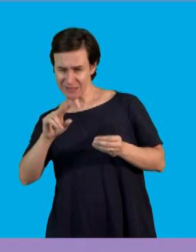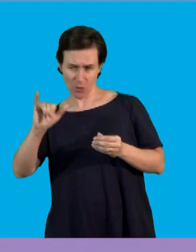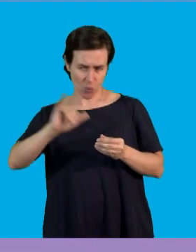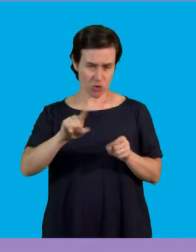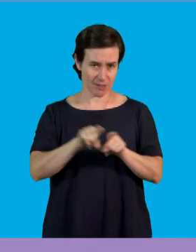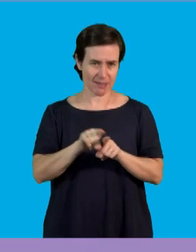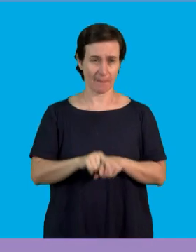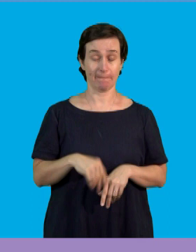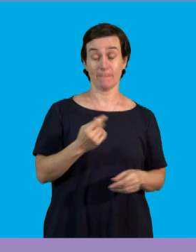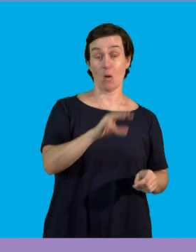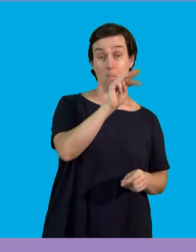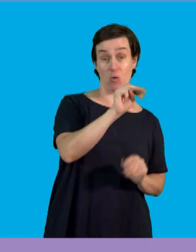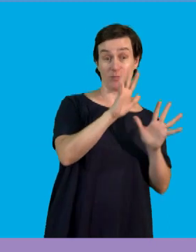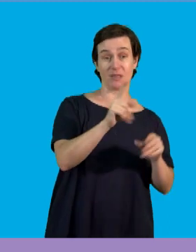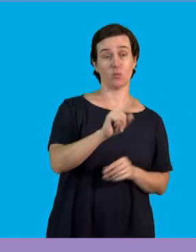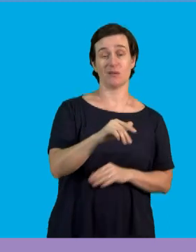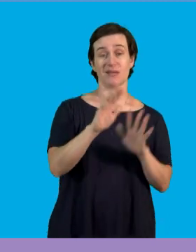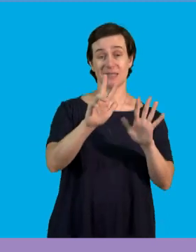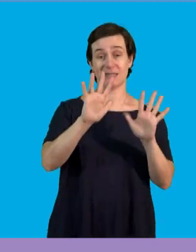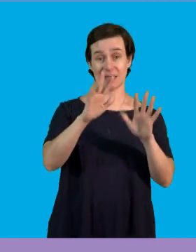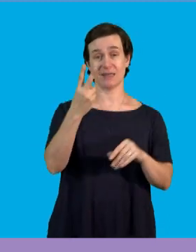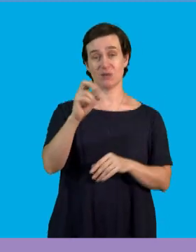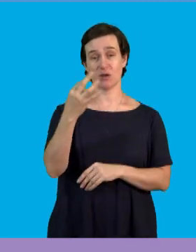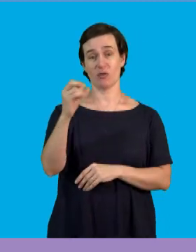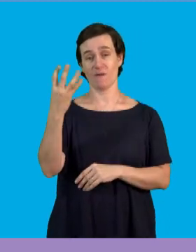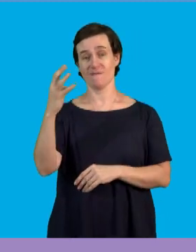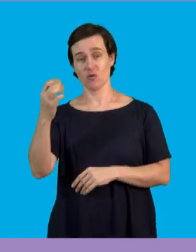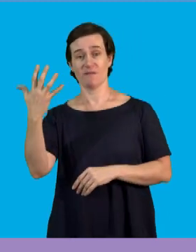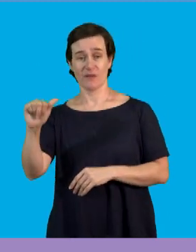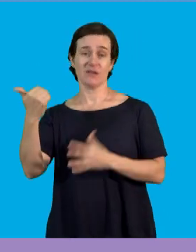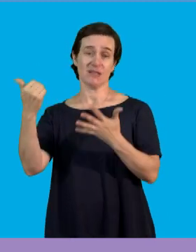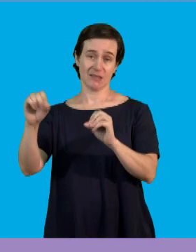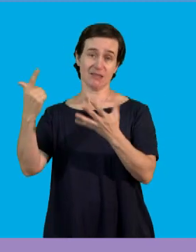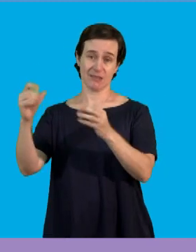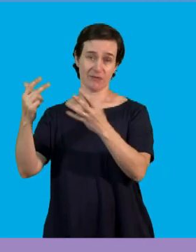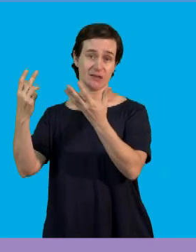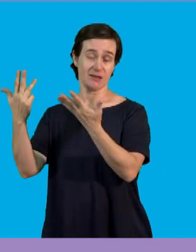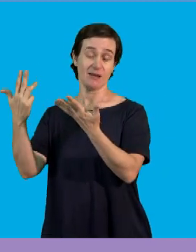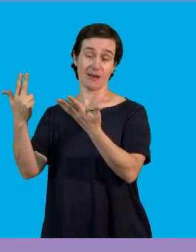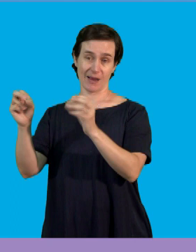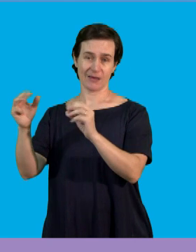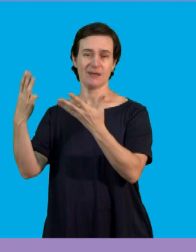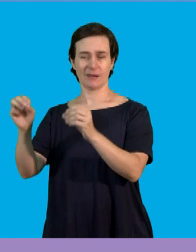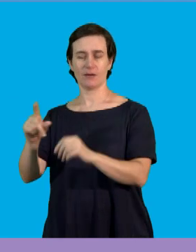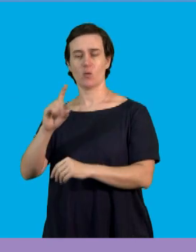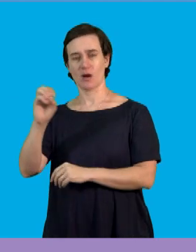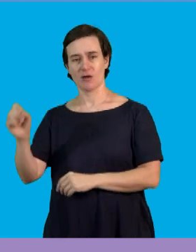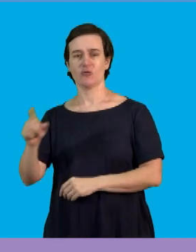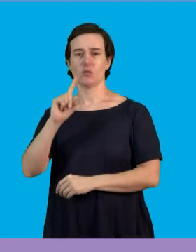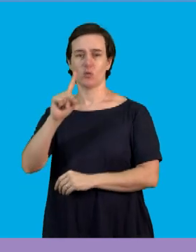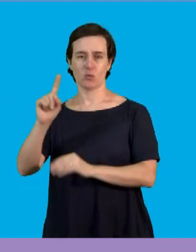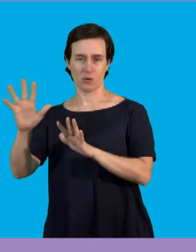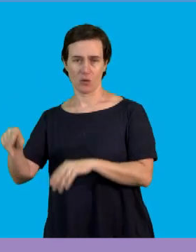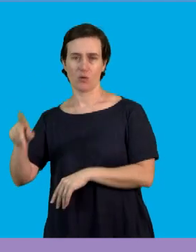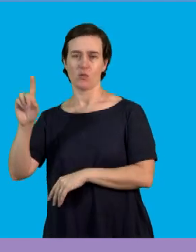the multiples of 10 are 10, 20, 30, 40, 50, 60, 70, 80, 90, 100, 110,